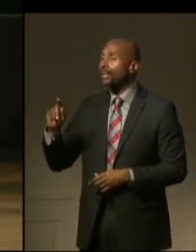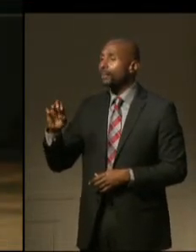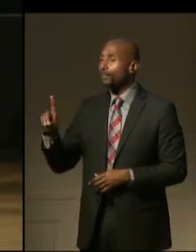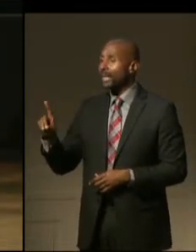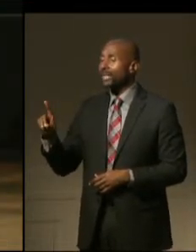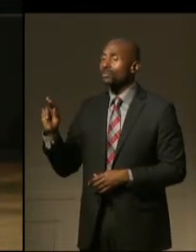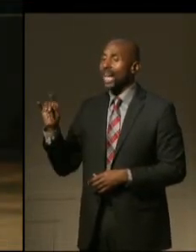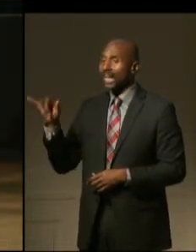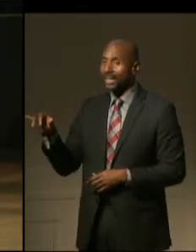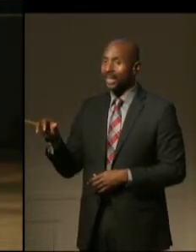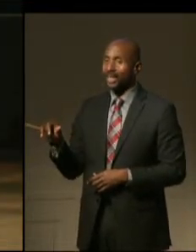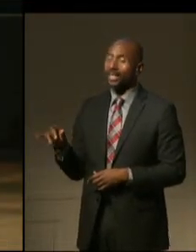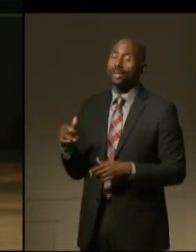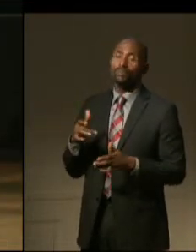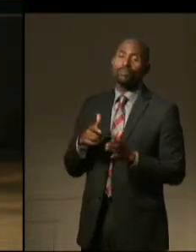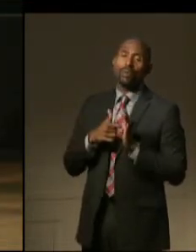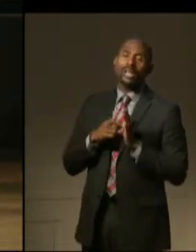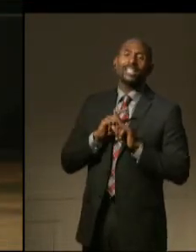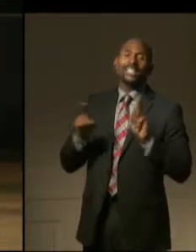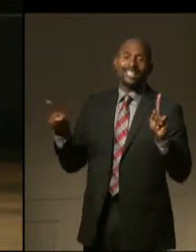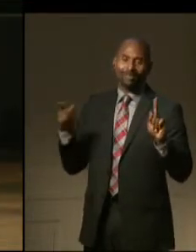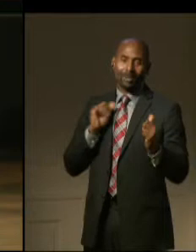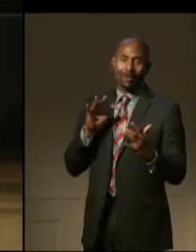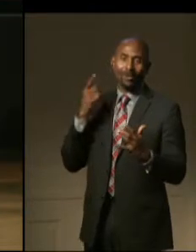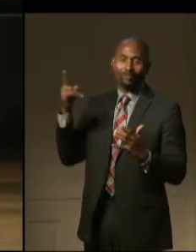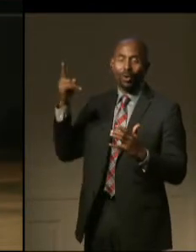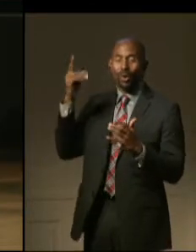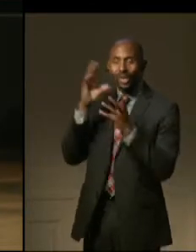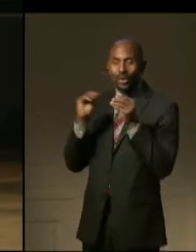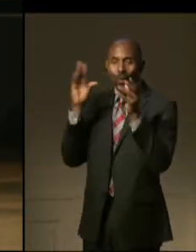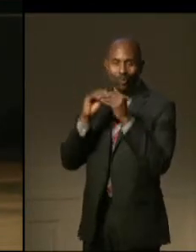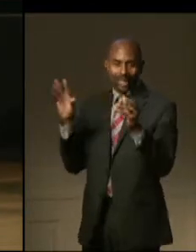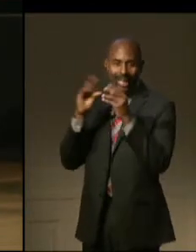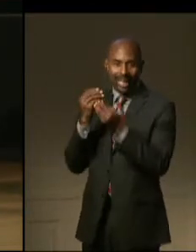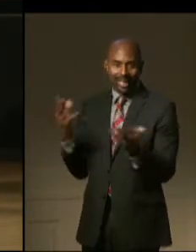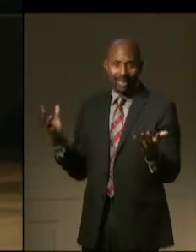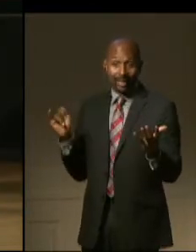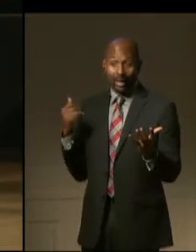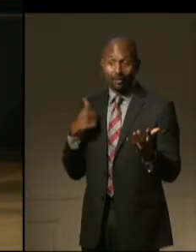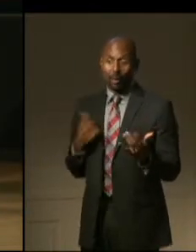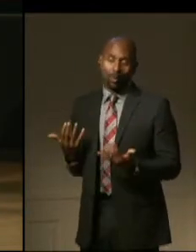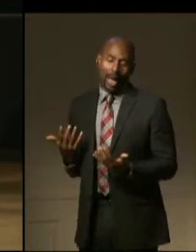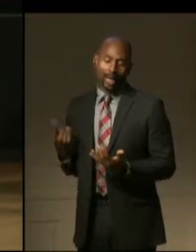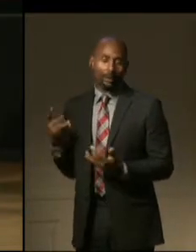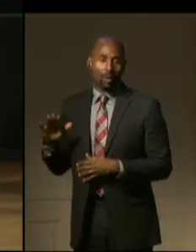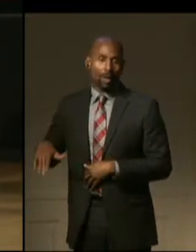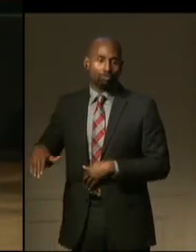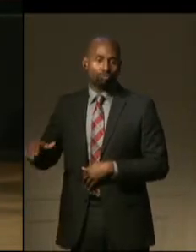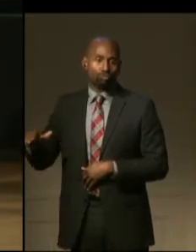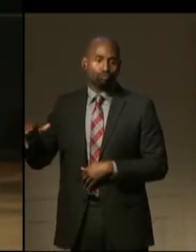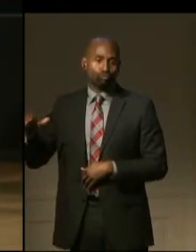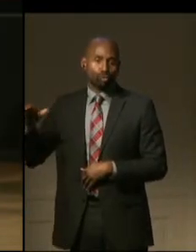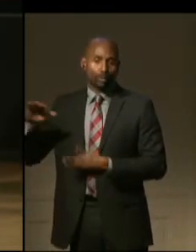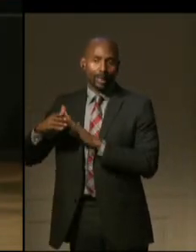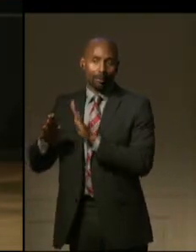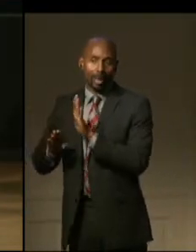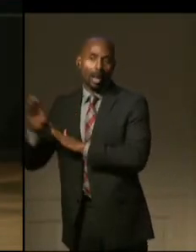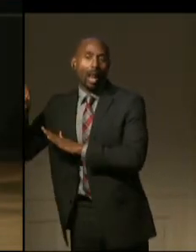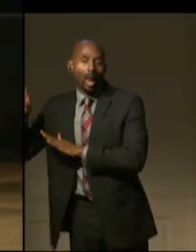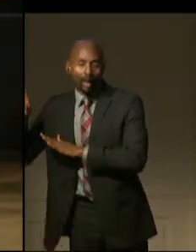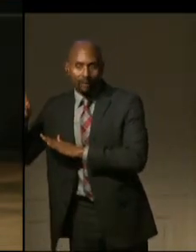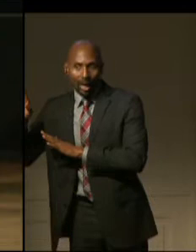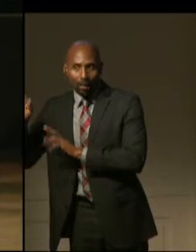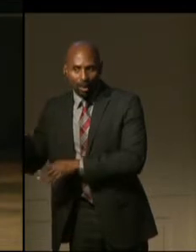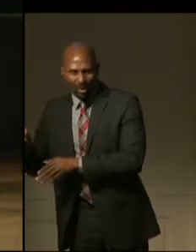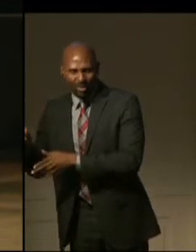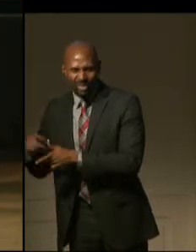about storytelling. And if we wait until the kids get to the point where they can be devs, we're